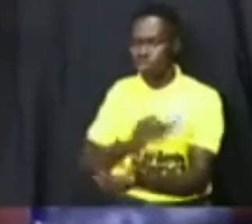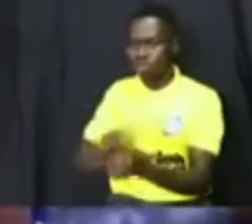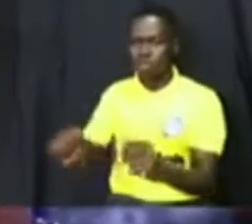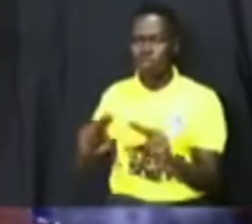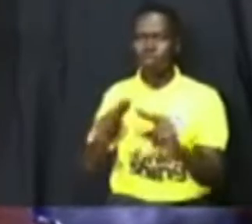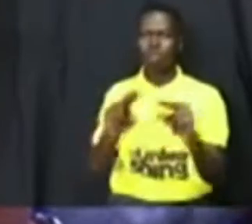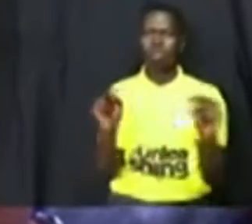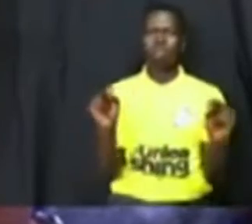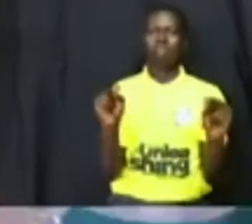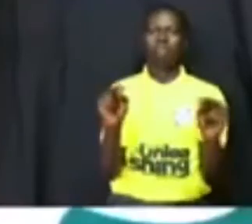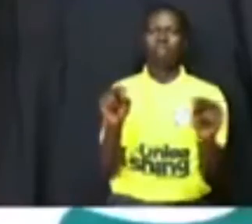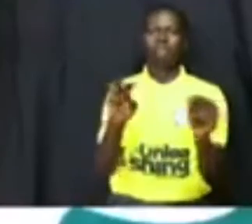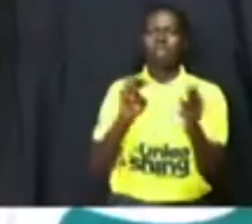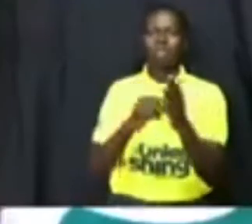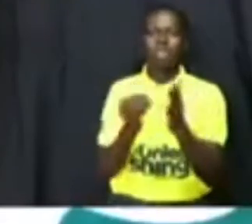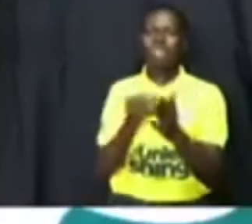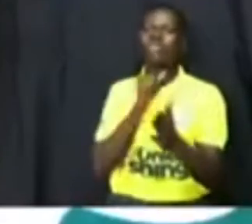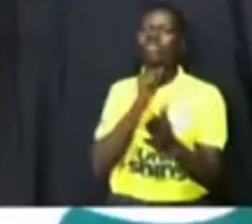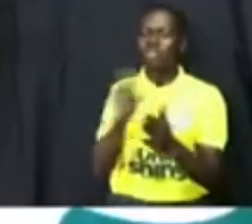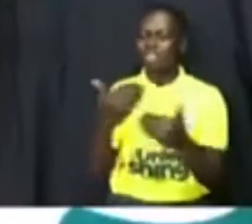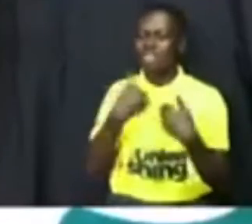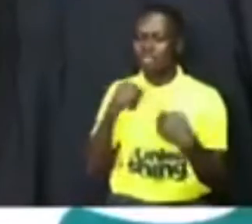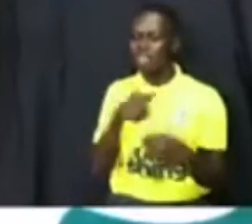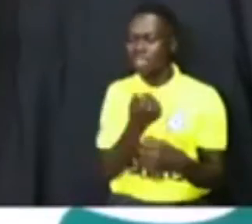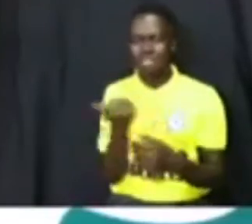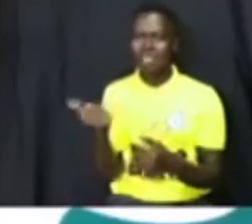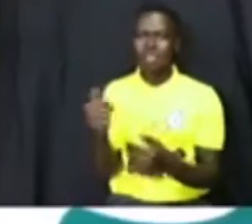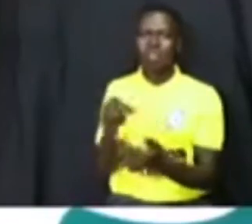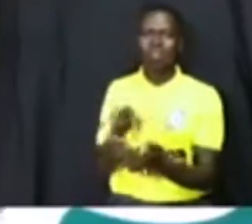nothing like a spent force in the kingdom.